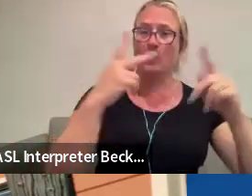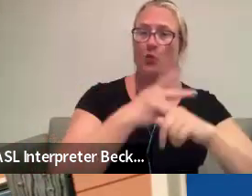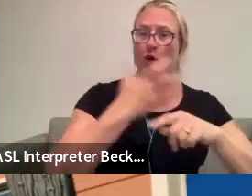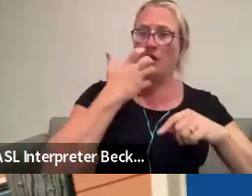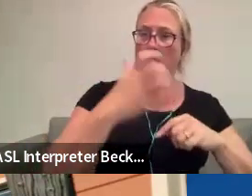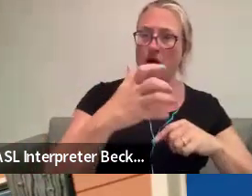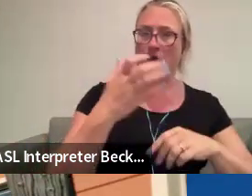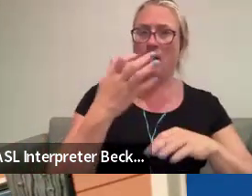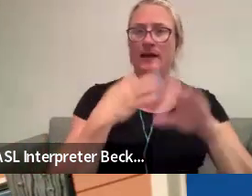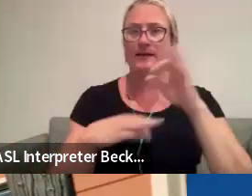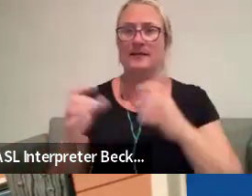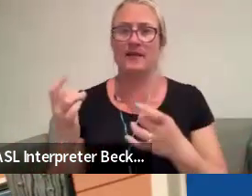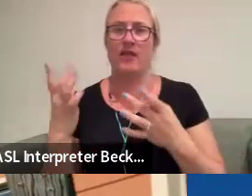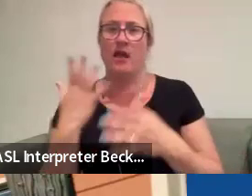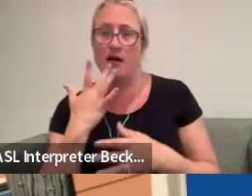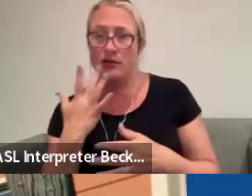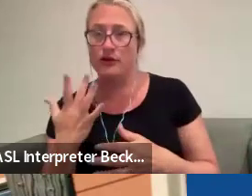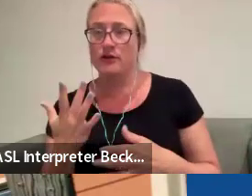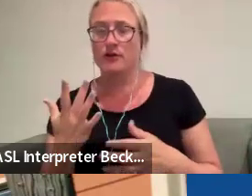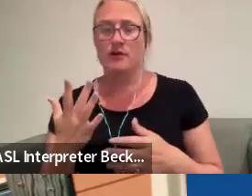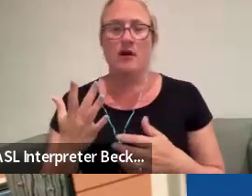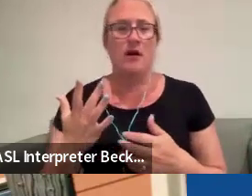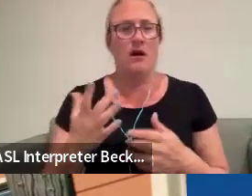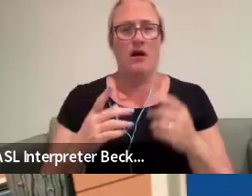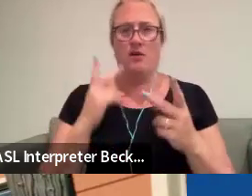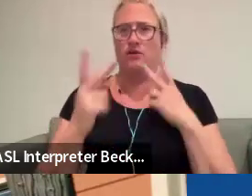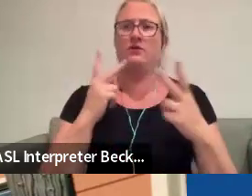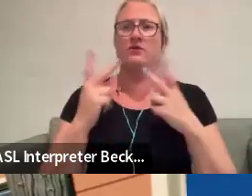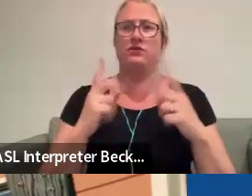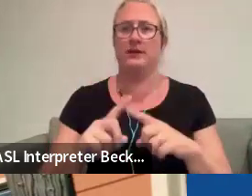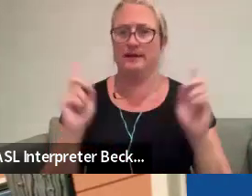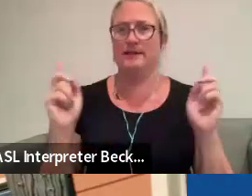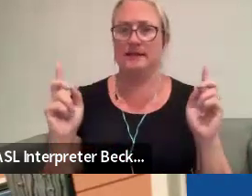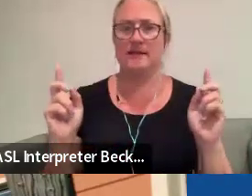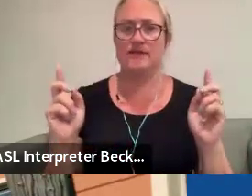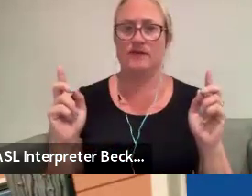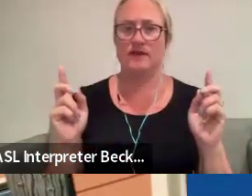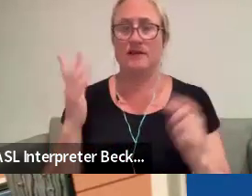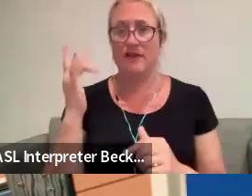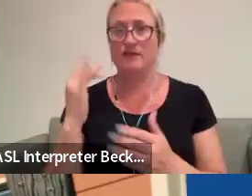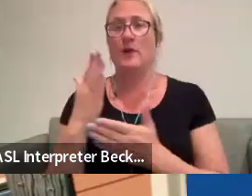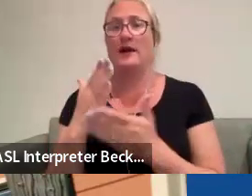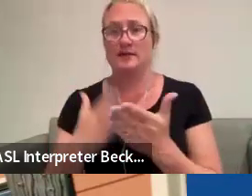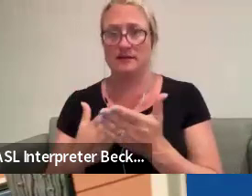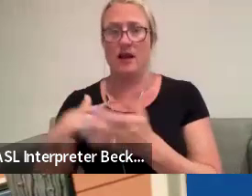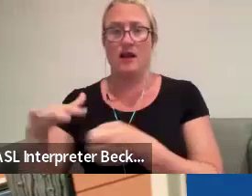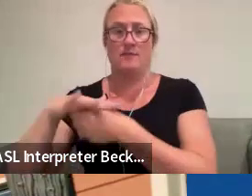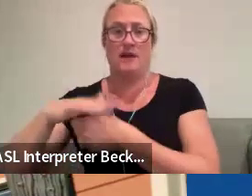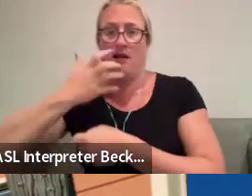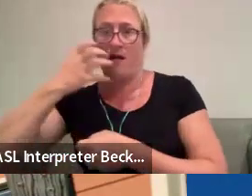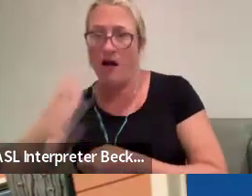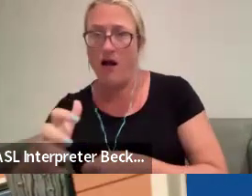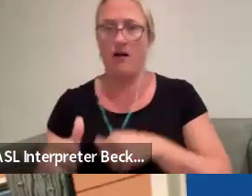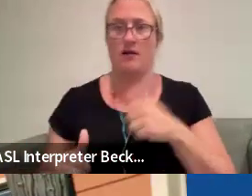them hotter as well. So there's all these visible differences. This is what makes certain parts of the city much hotter than